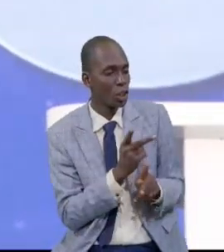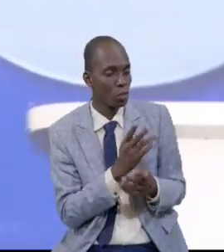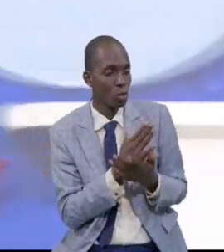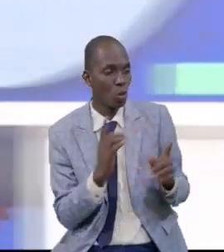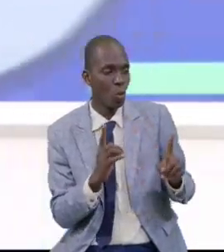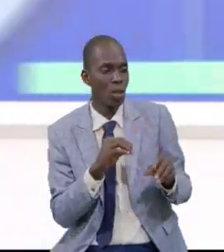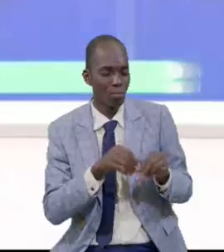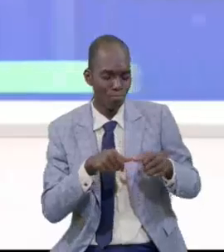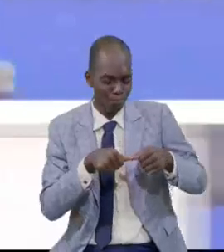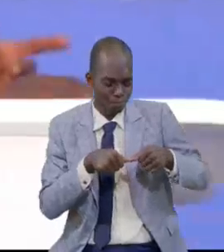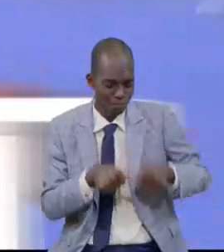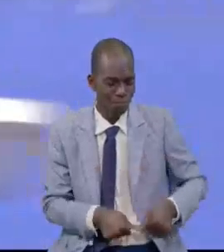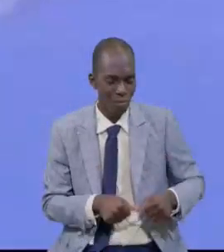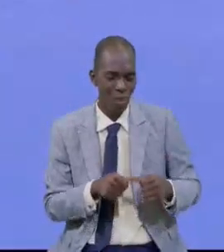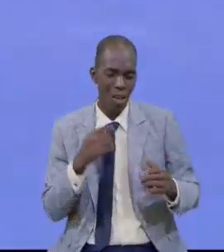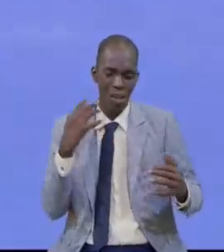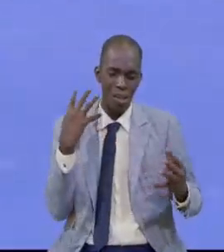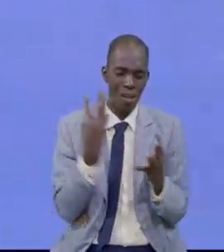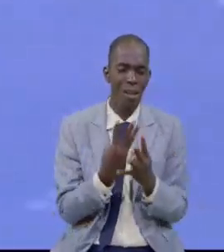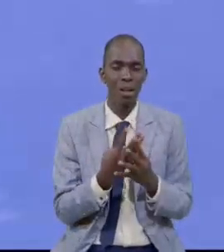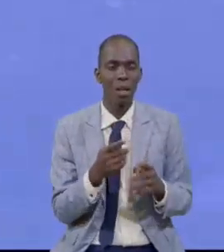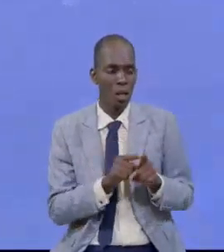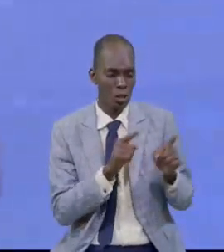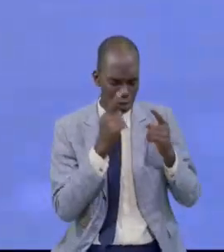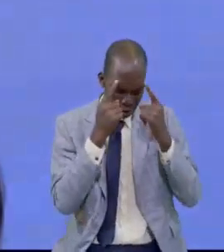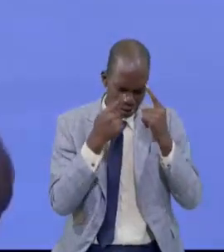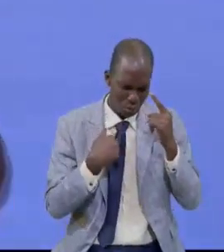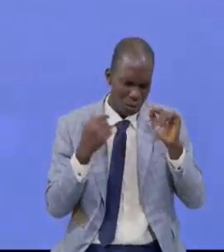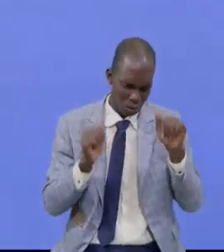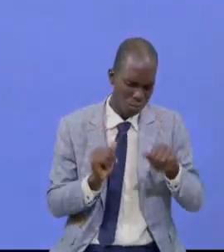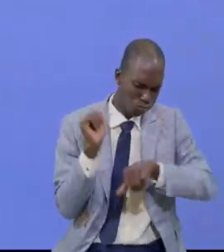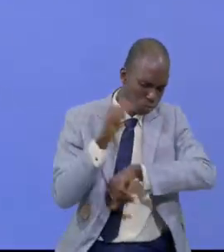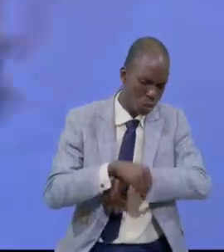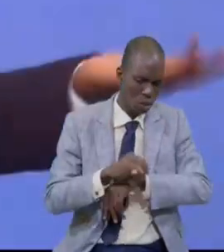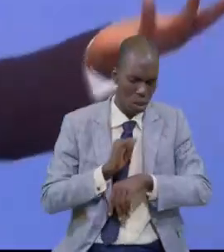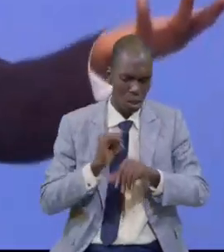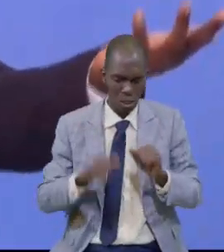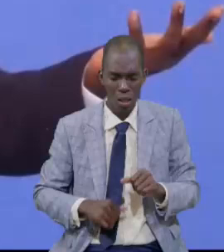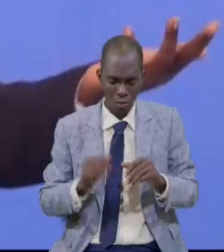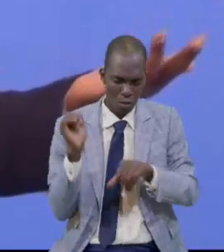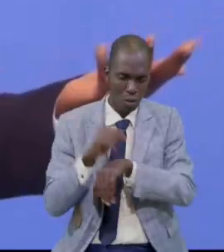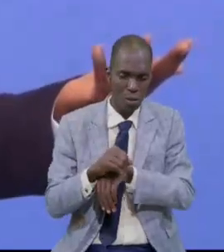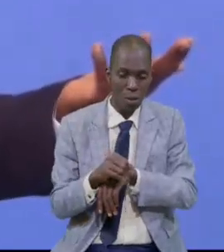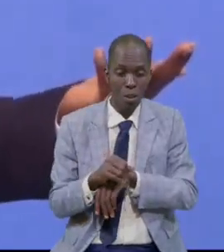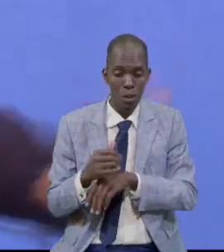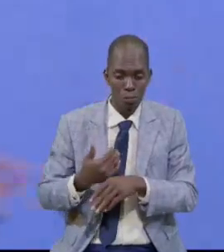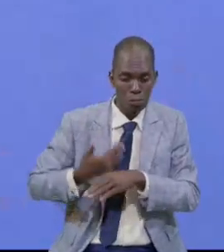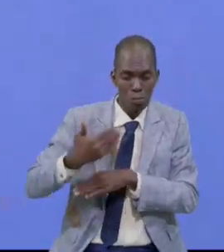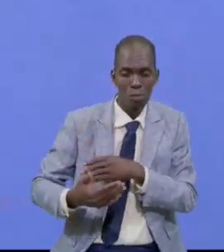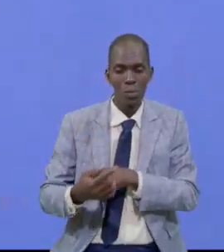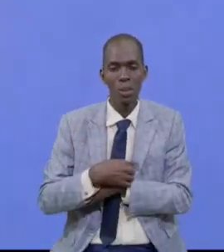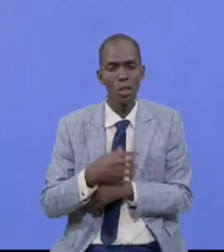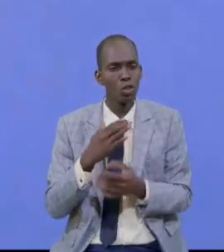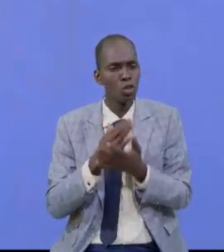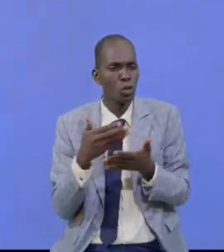are thinking, I can overcome that, I can overcome that, the following day, a new thing comes out that you've